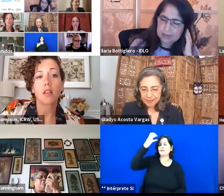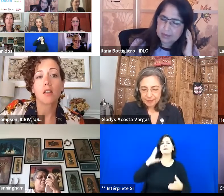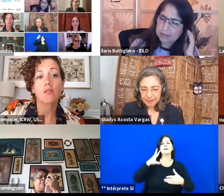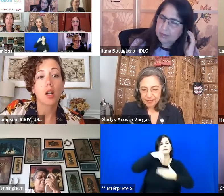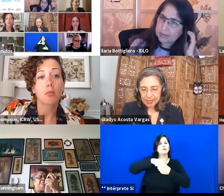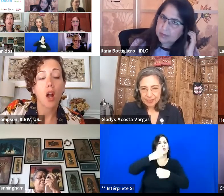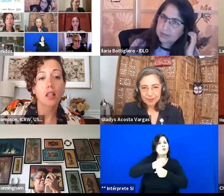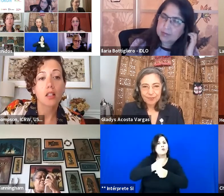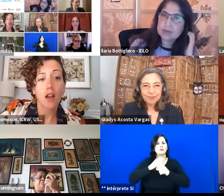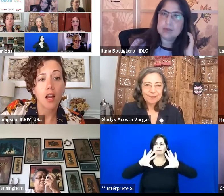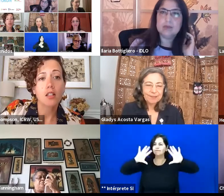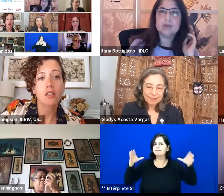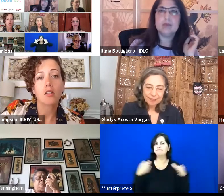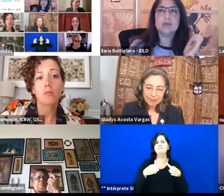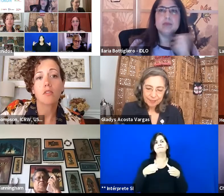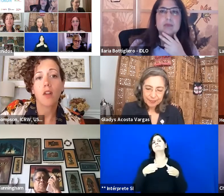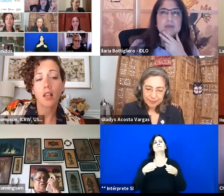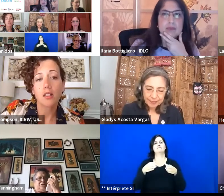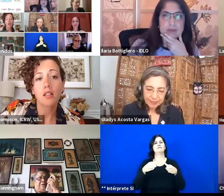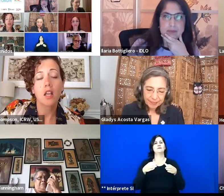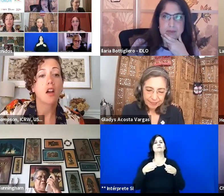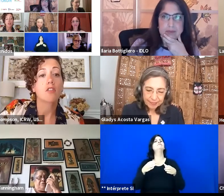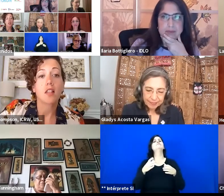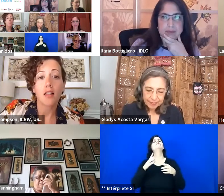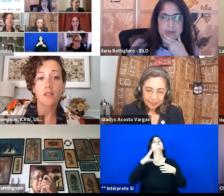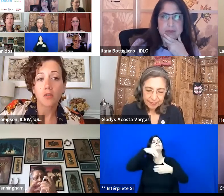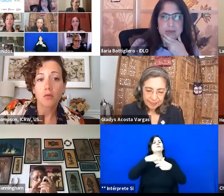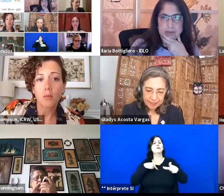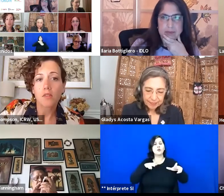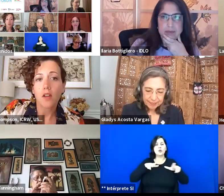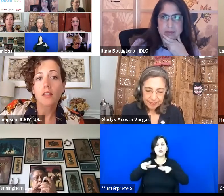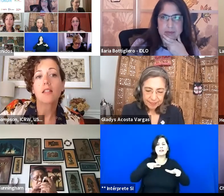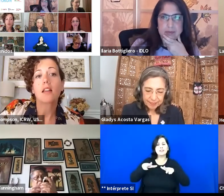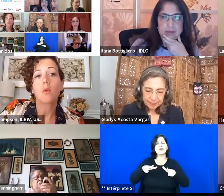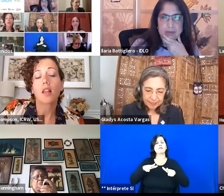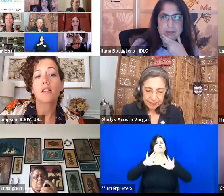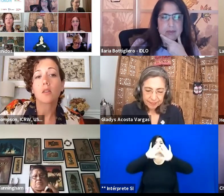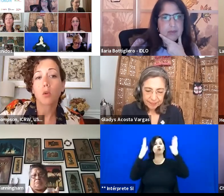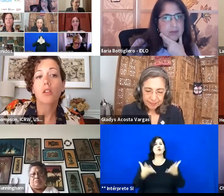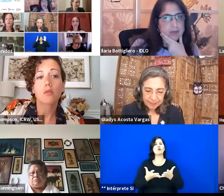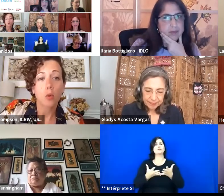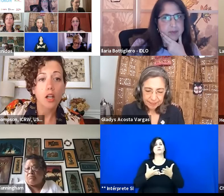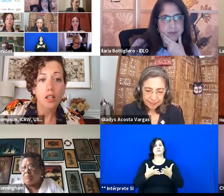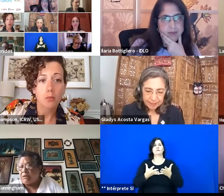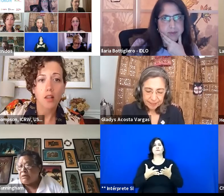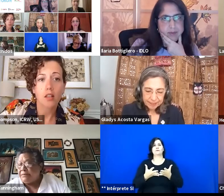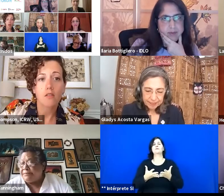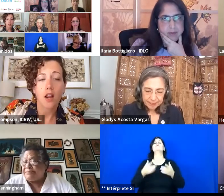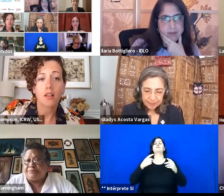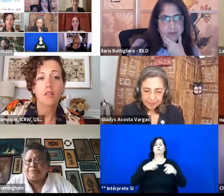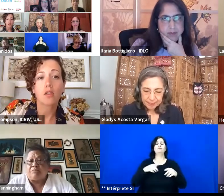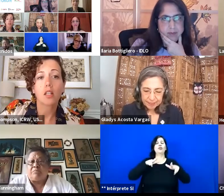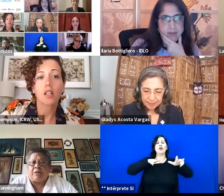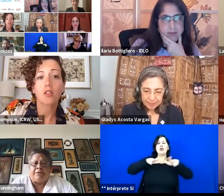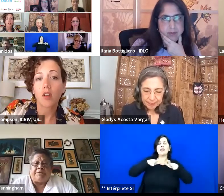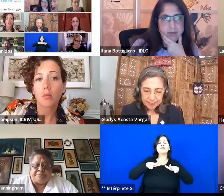is something that is very broadly defined in terms of violence, covers lots of different forms of violence, as well as the world of work is broadly